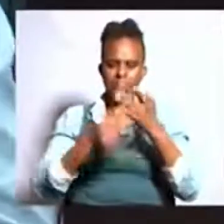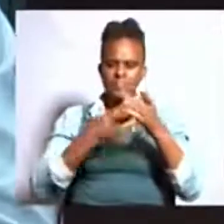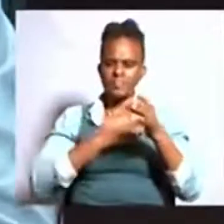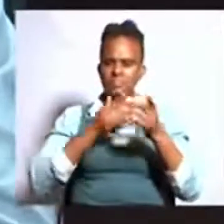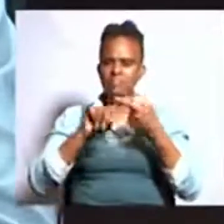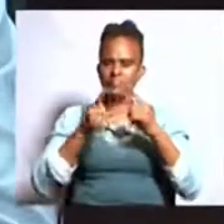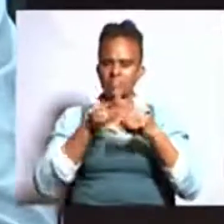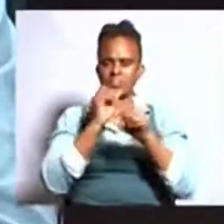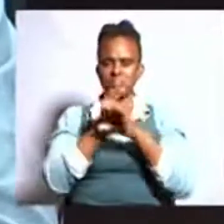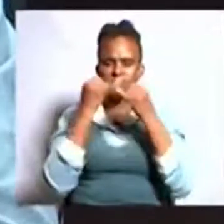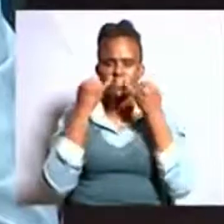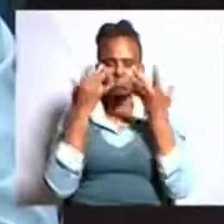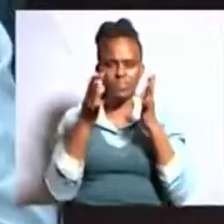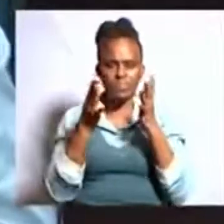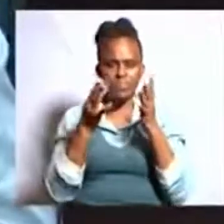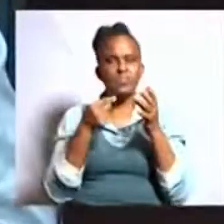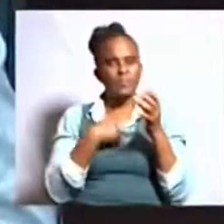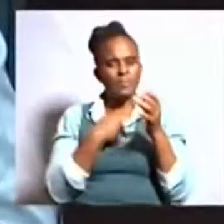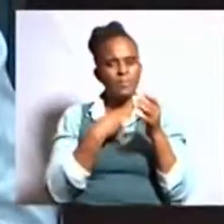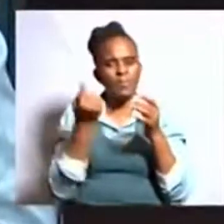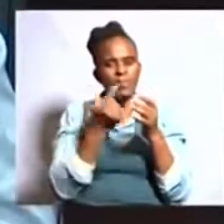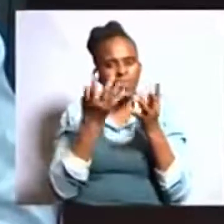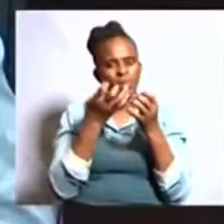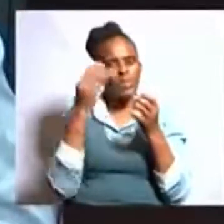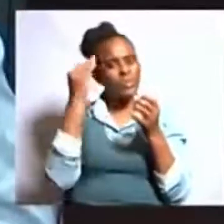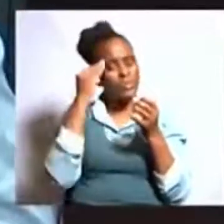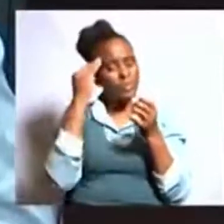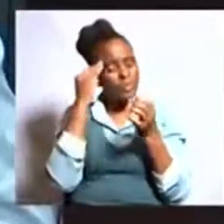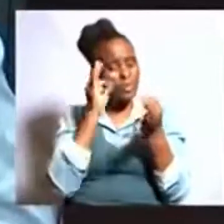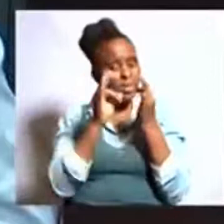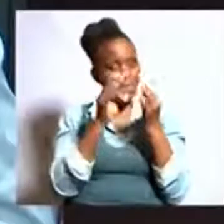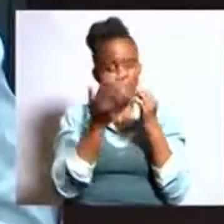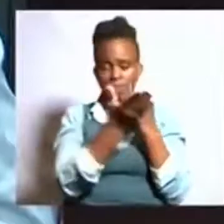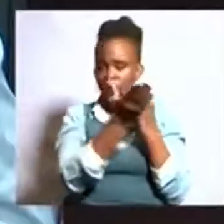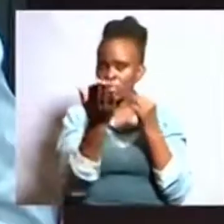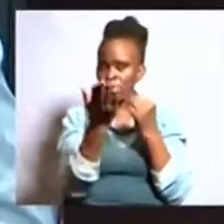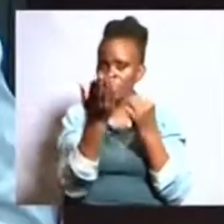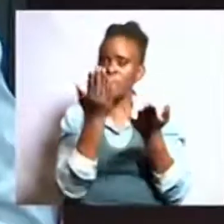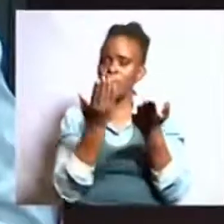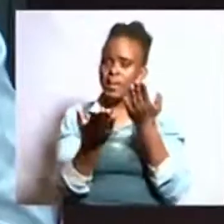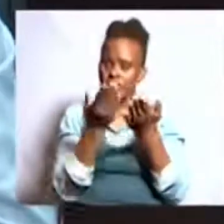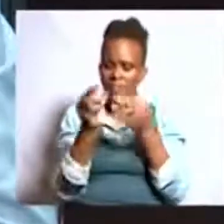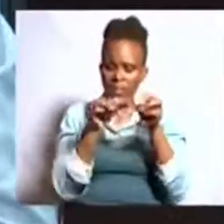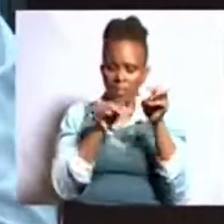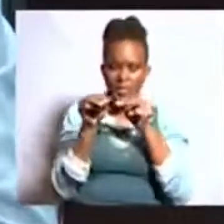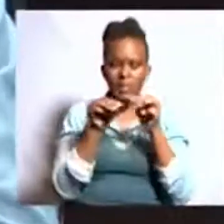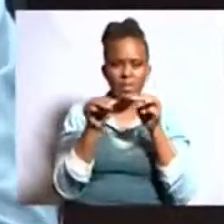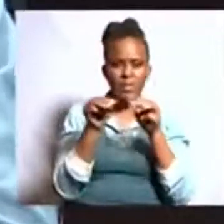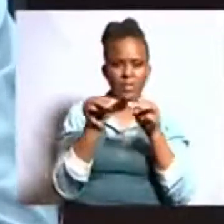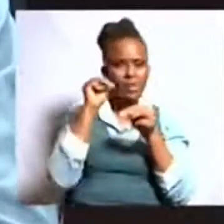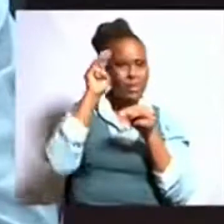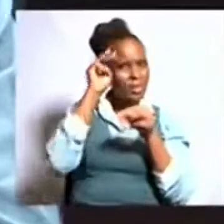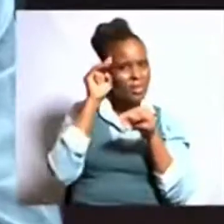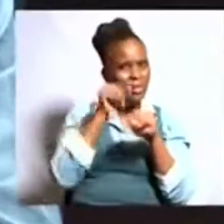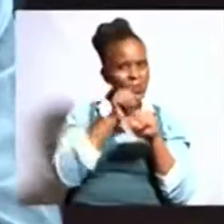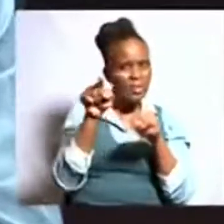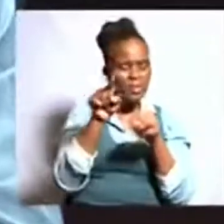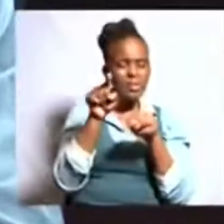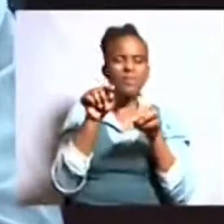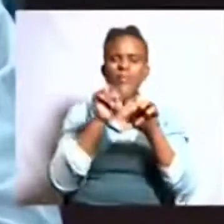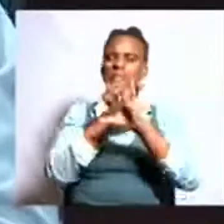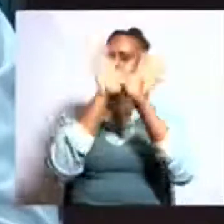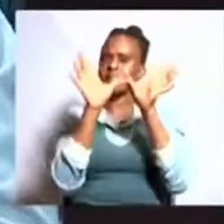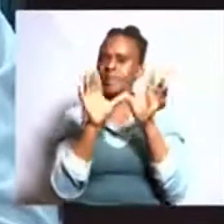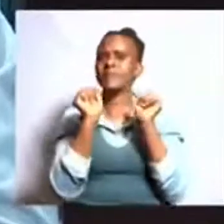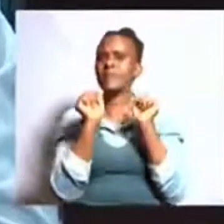asked. I want to find out if at all you managed to get hold of the ministry so that they